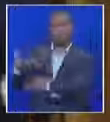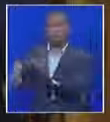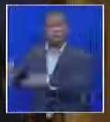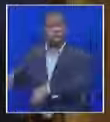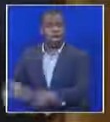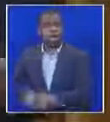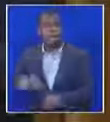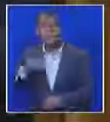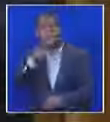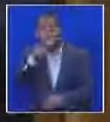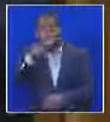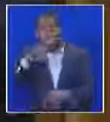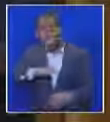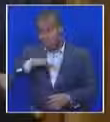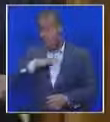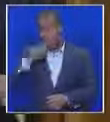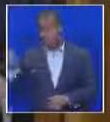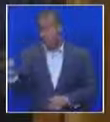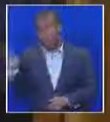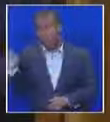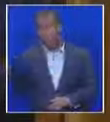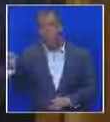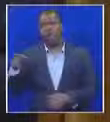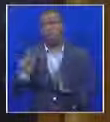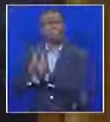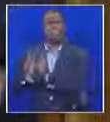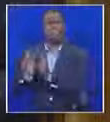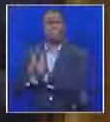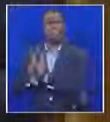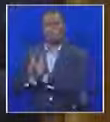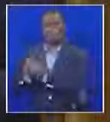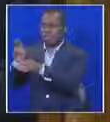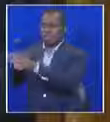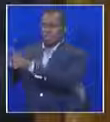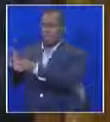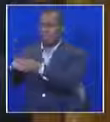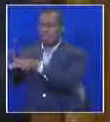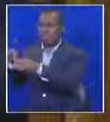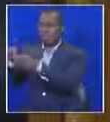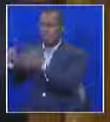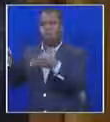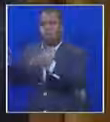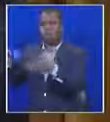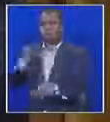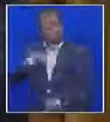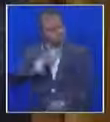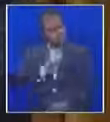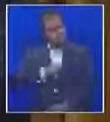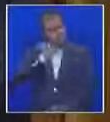has confidence on all the members that were adopted. Yes, I do.